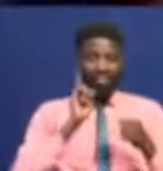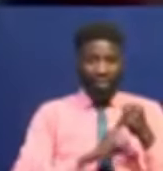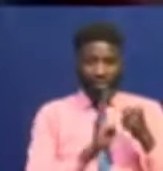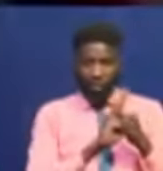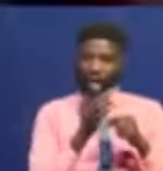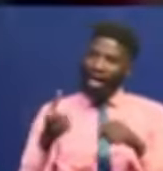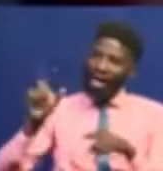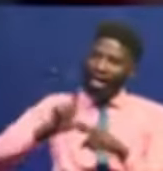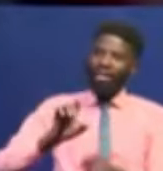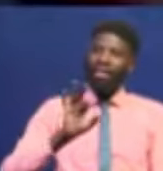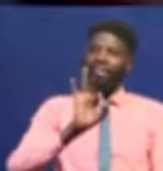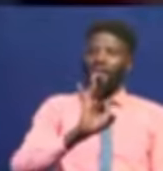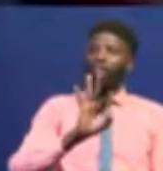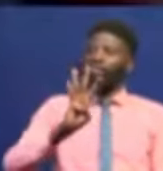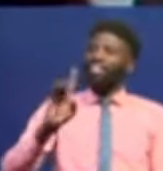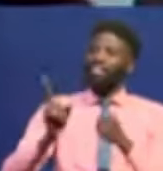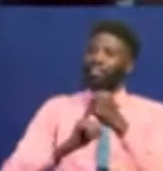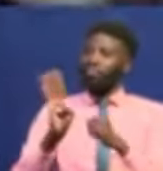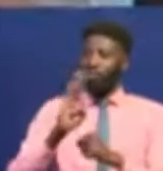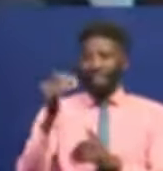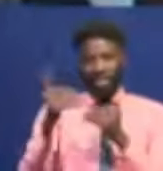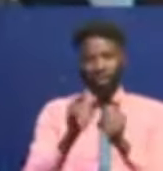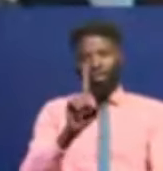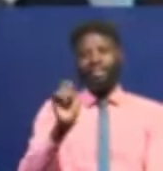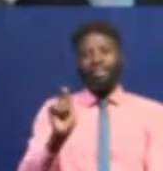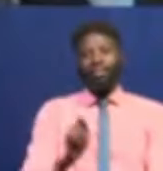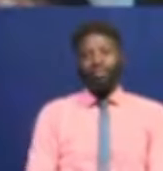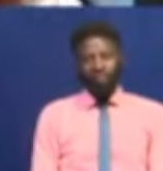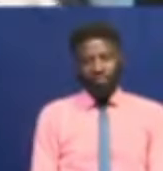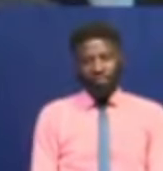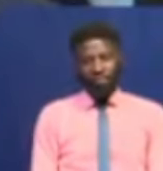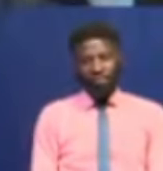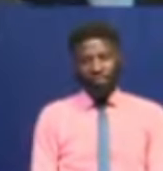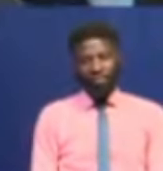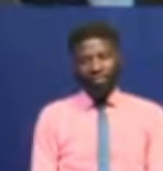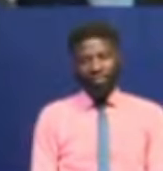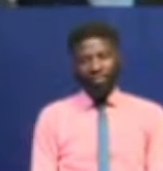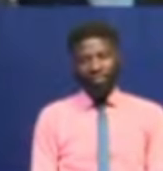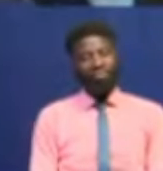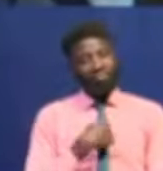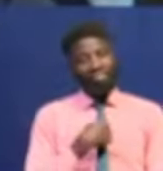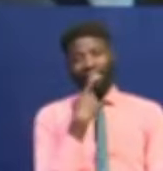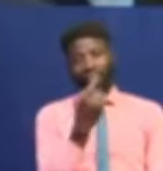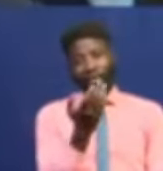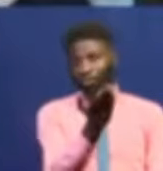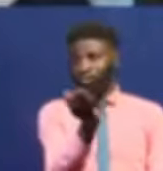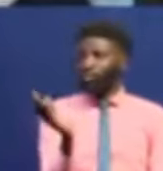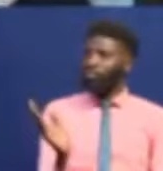plus 346 billion, that is close to a trillion. And let me tell you, my good friends,